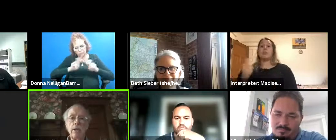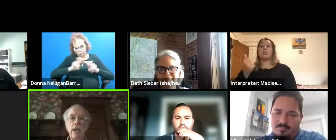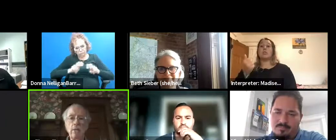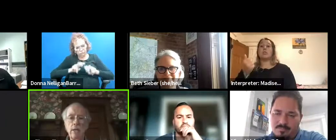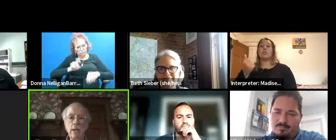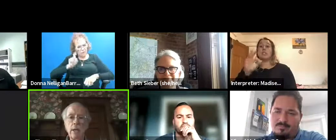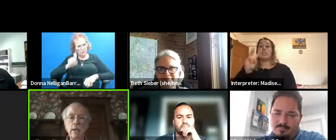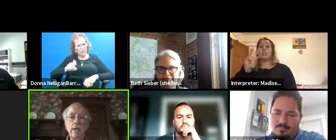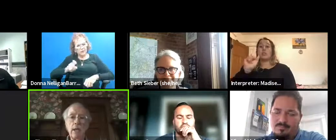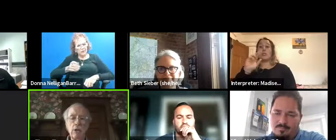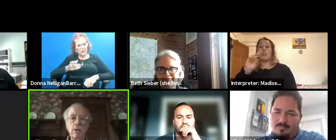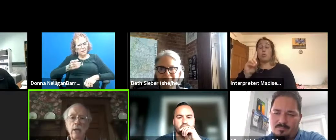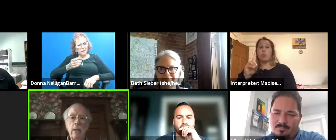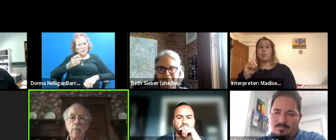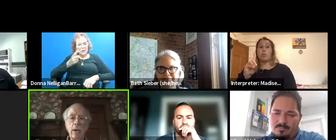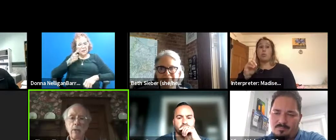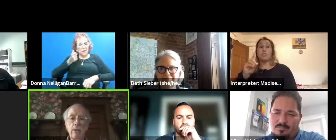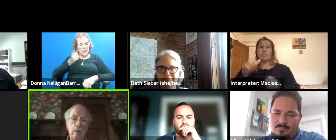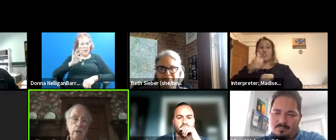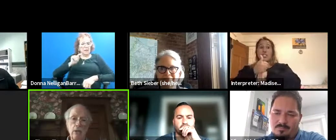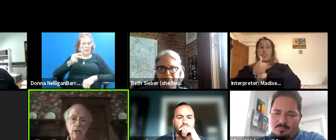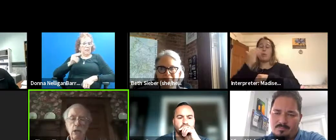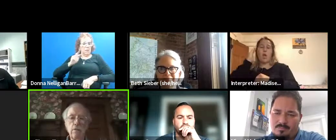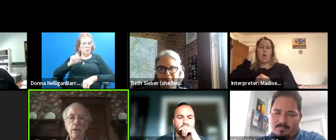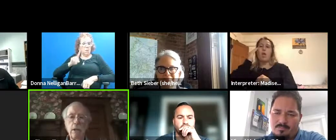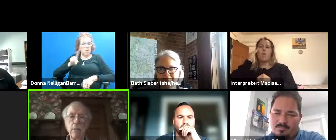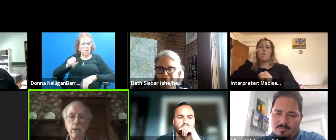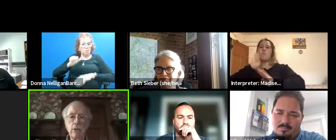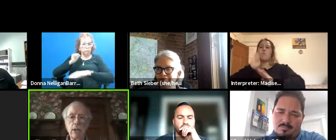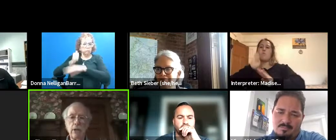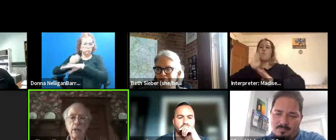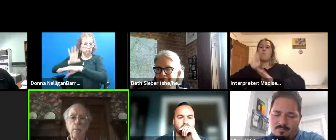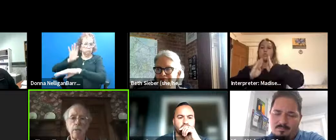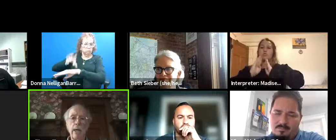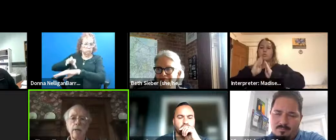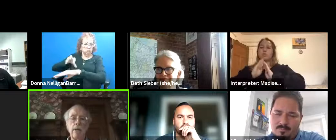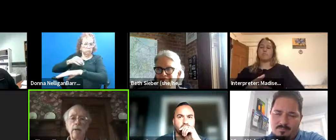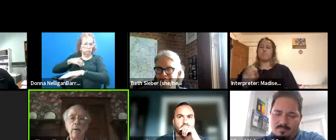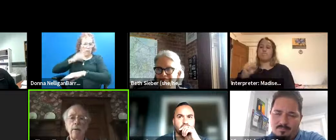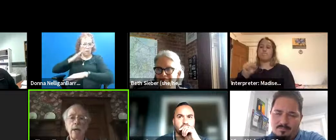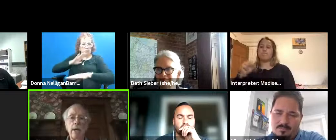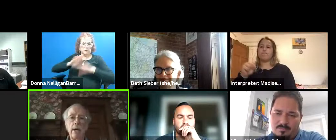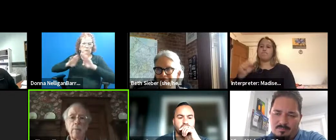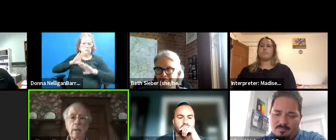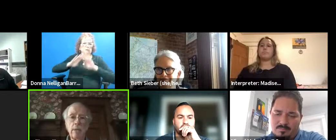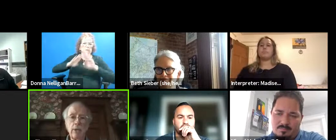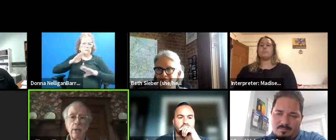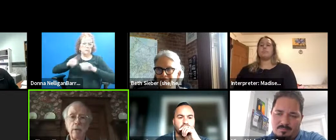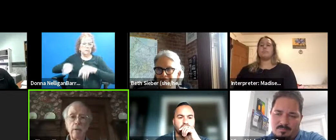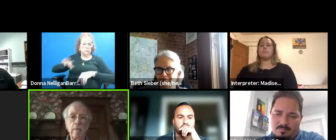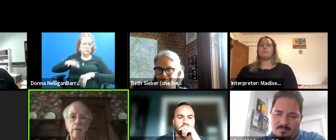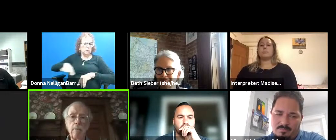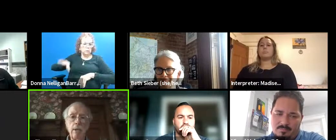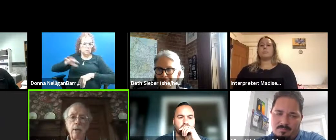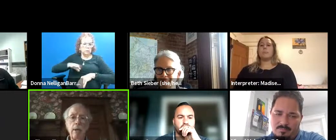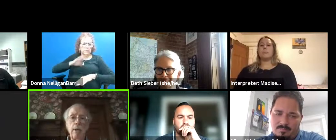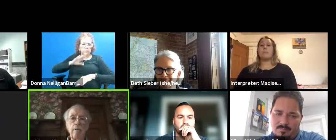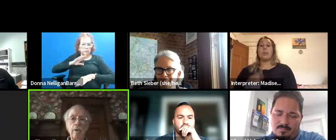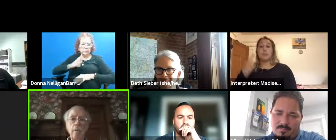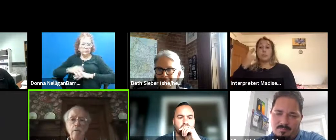when they did that, that was an attempt by this, a successful attempt by the state Senate to protect a Republican senator